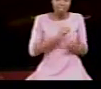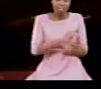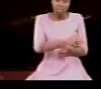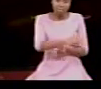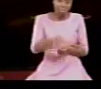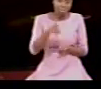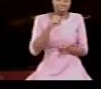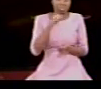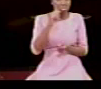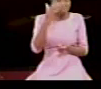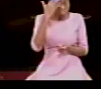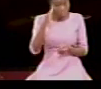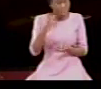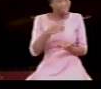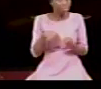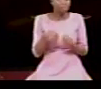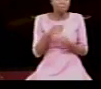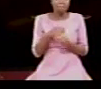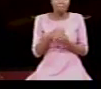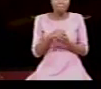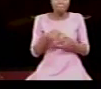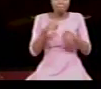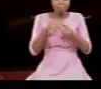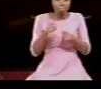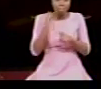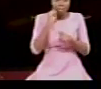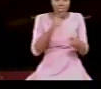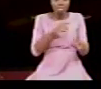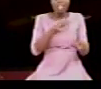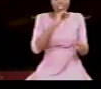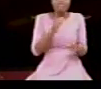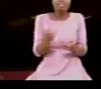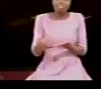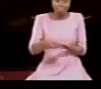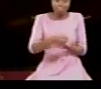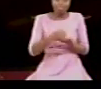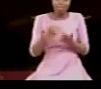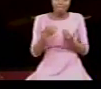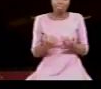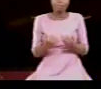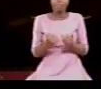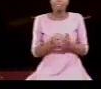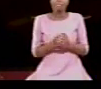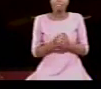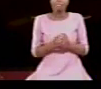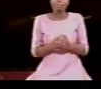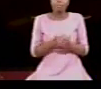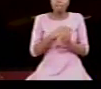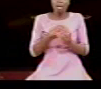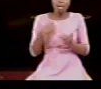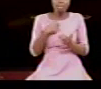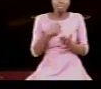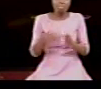don't know about it, but she is reaping now, and you know, involve the